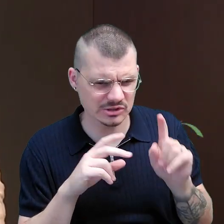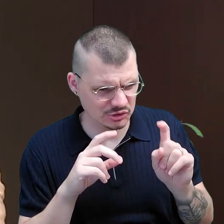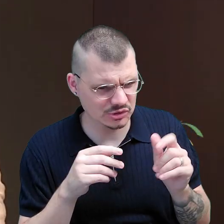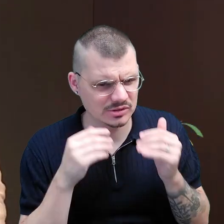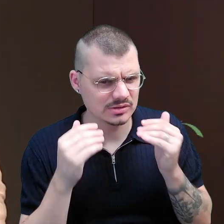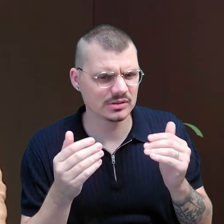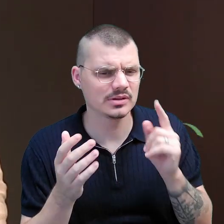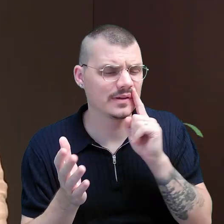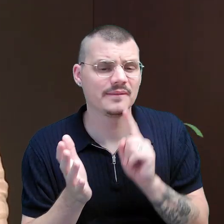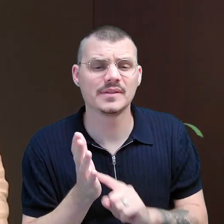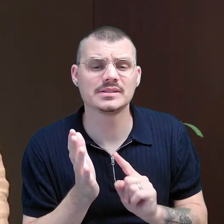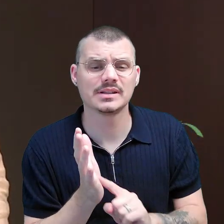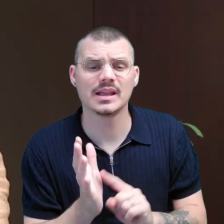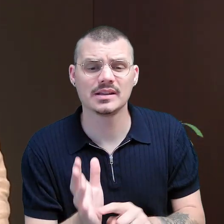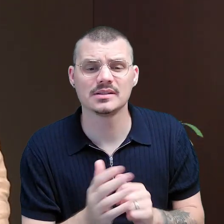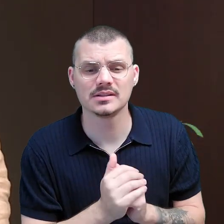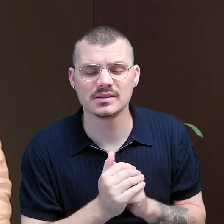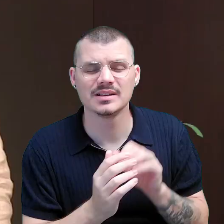be investigated,